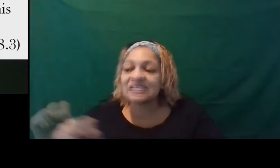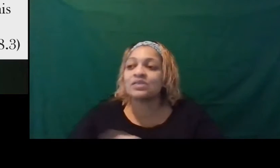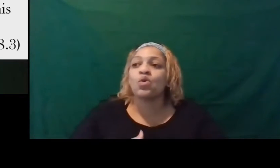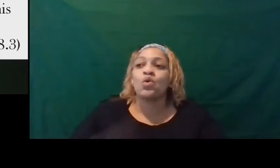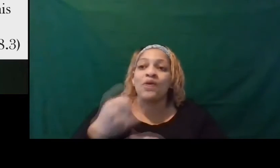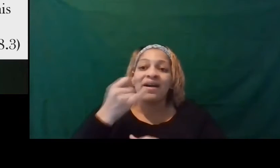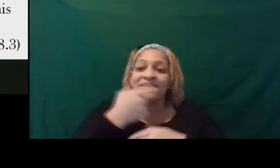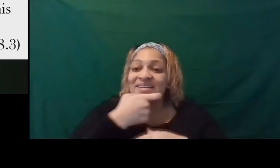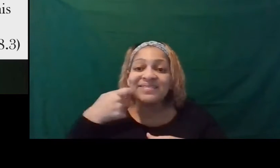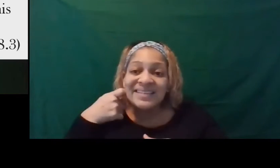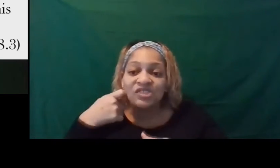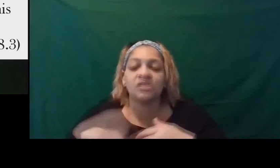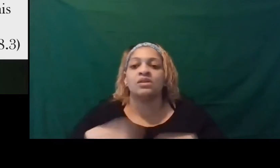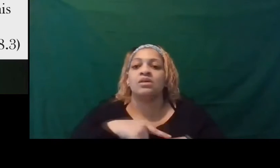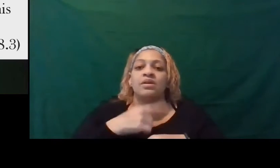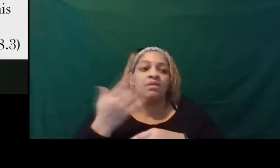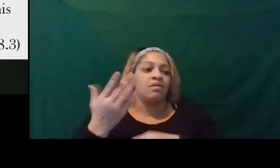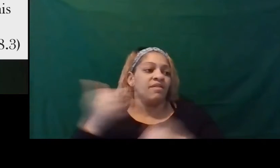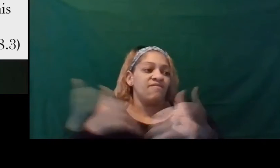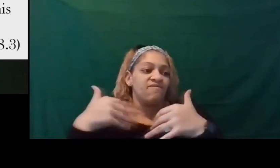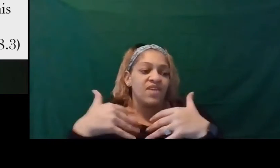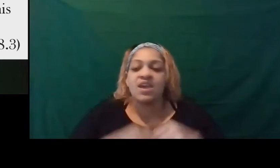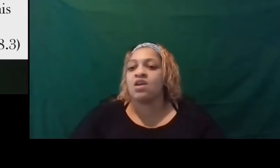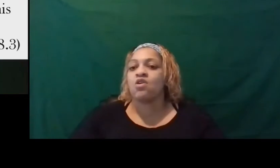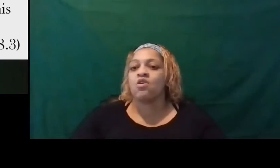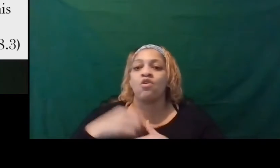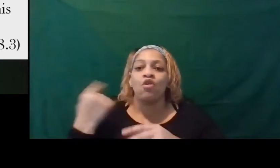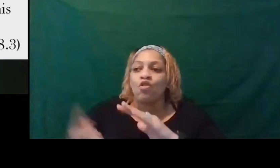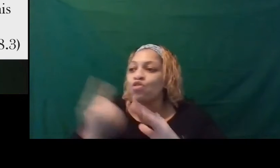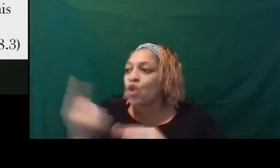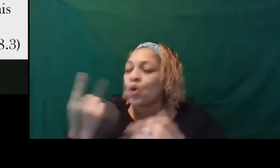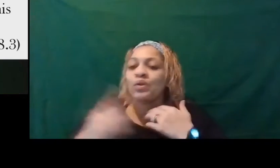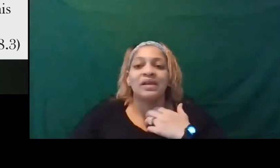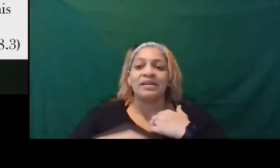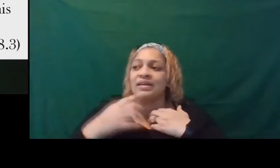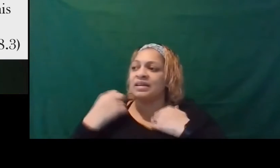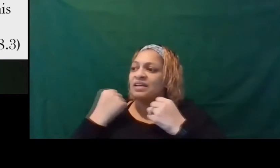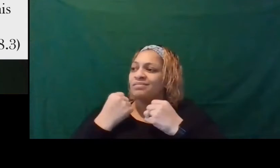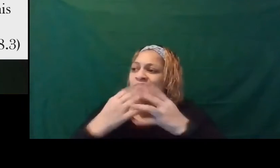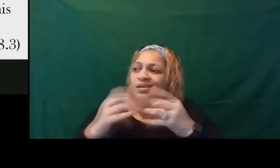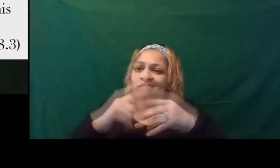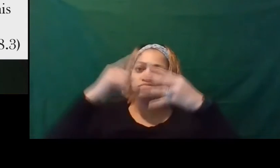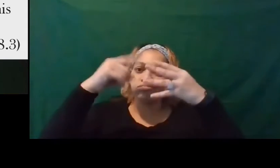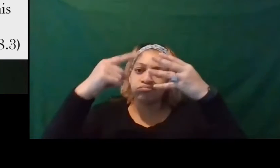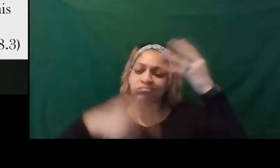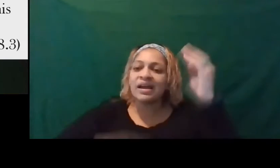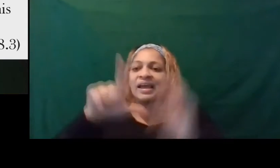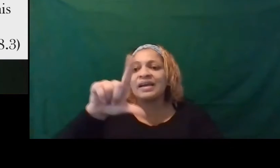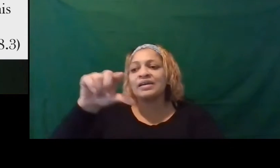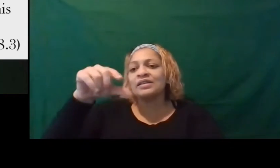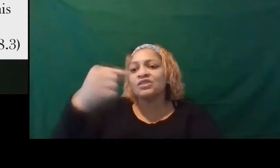fear, loneliness, othering, abandonment. There is a whole slew of